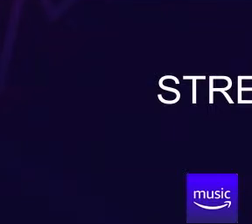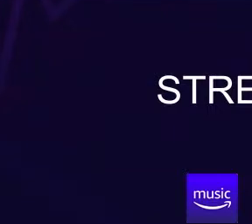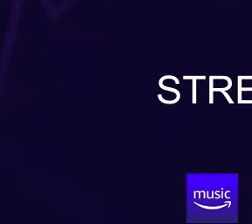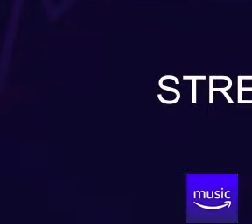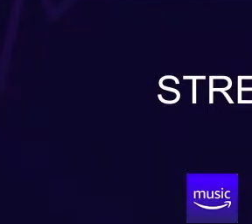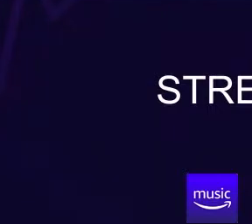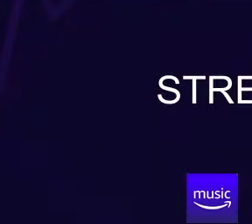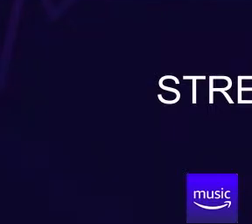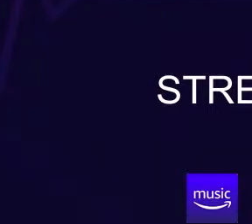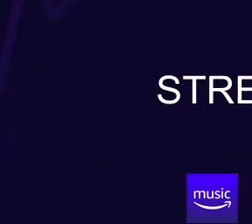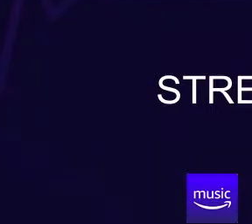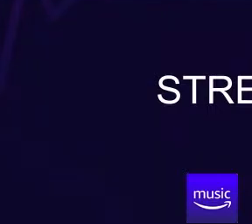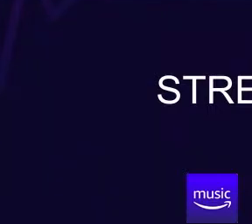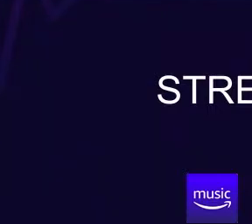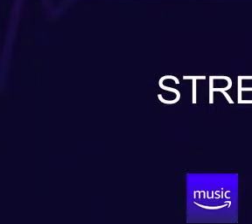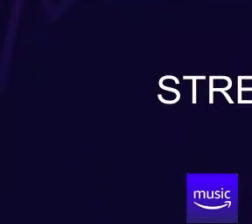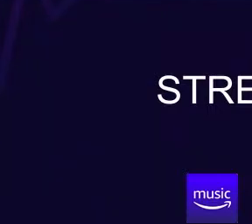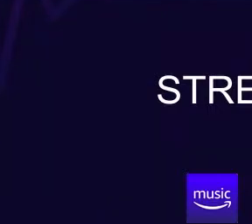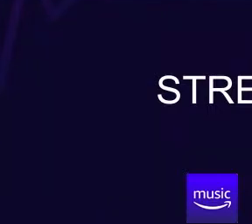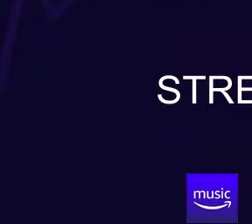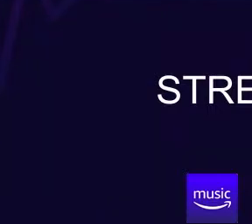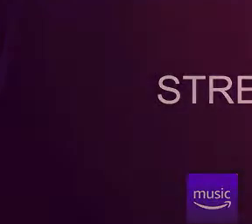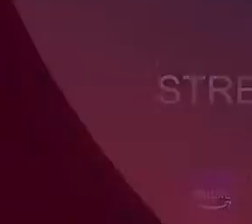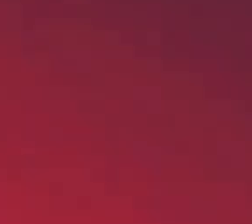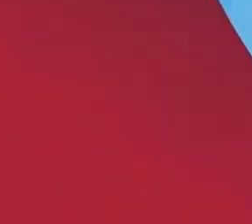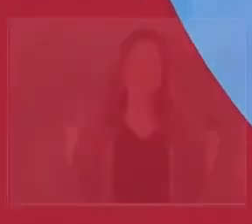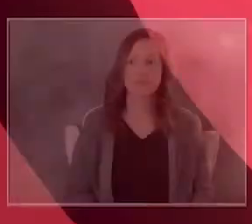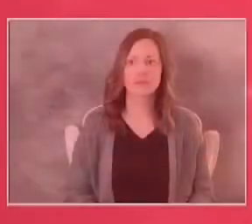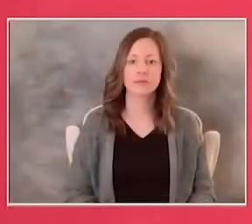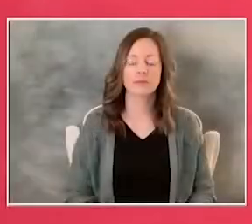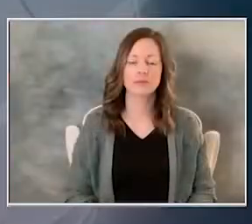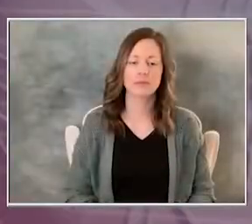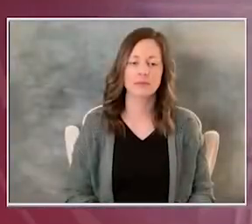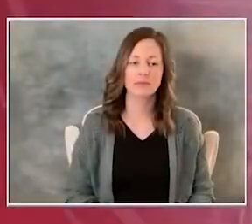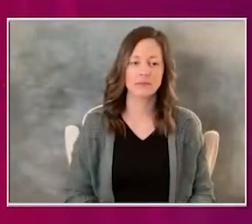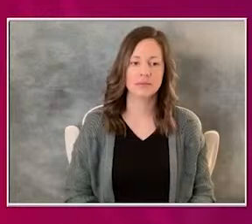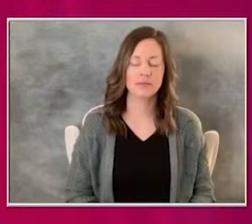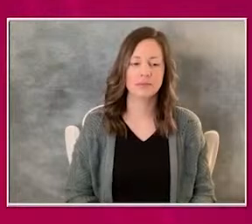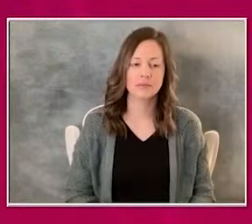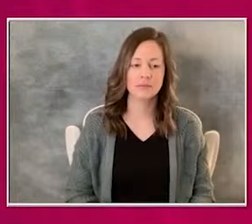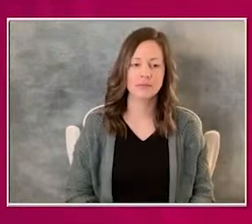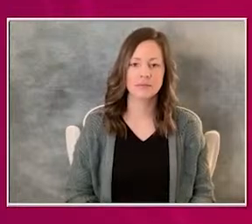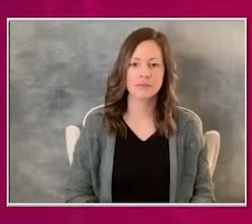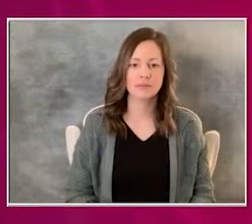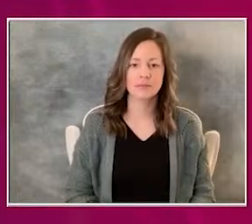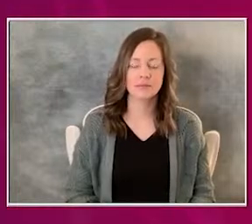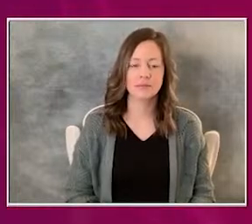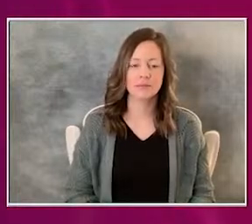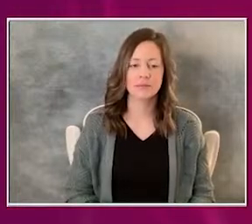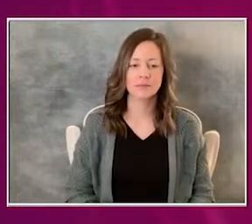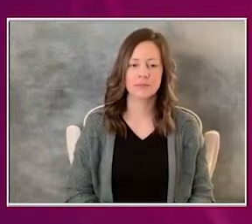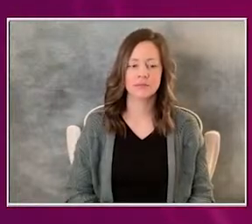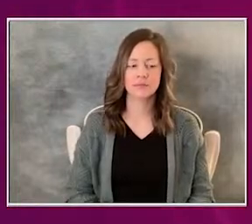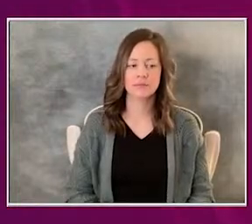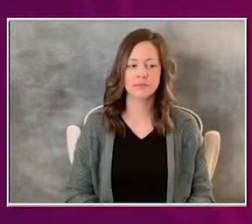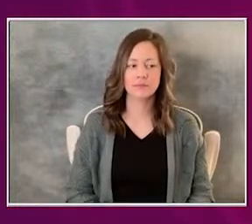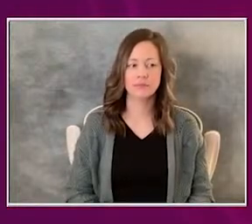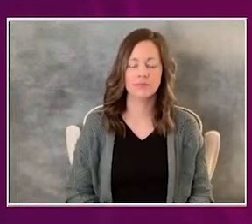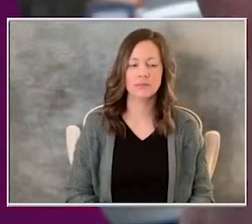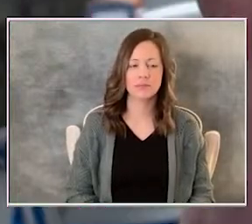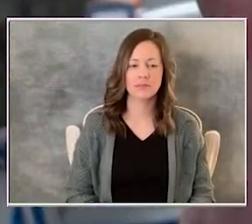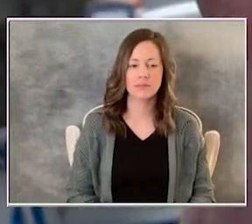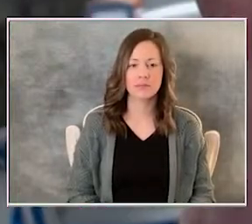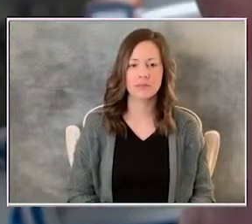most important patient on the planet. I felt heard, and that was really big. This is All Things Heart.